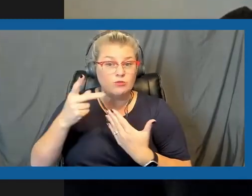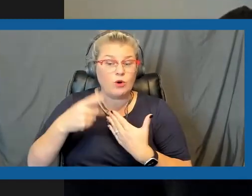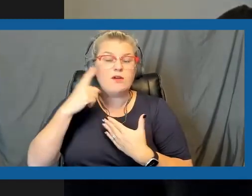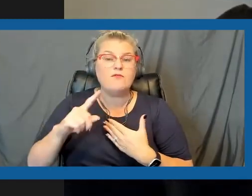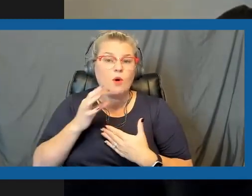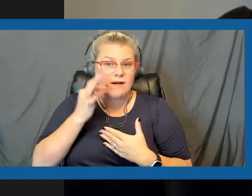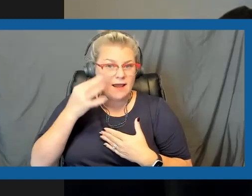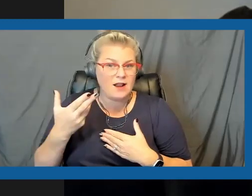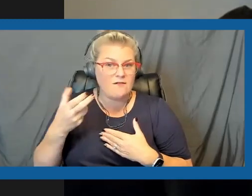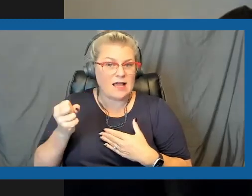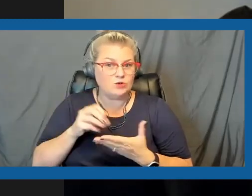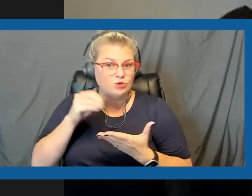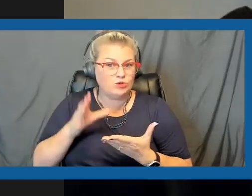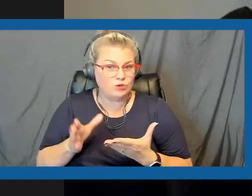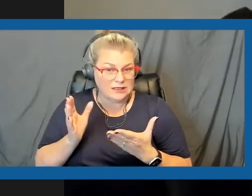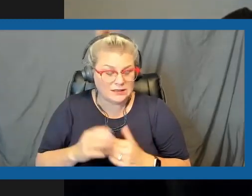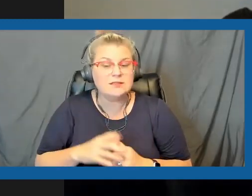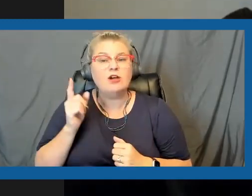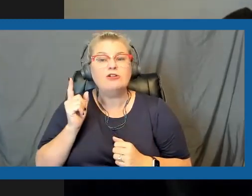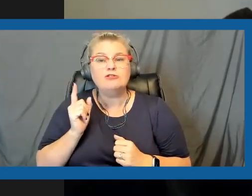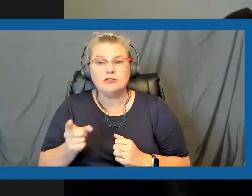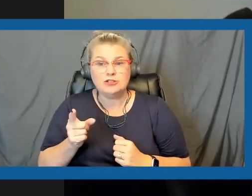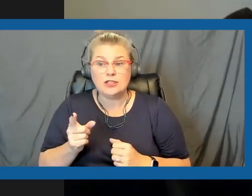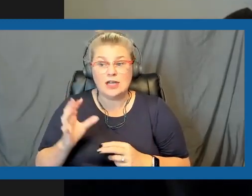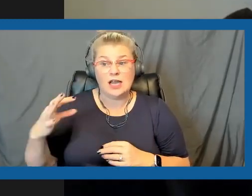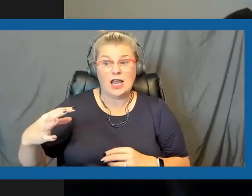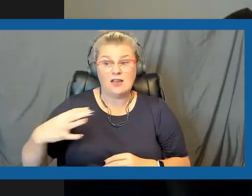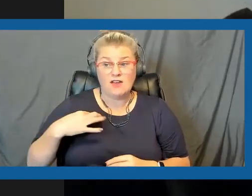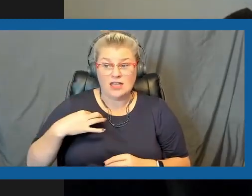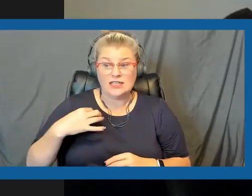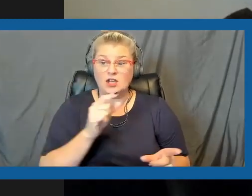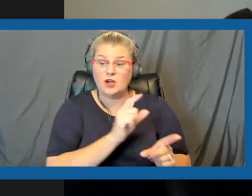schoolers. Students, she volunteered as at